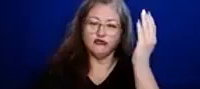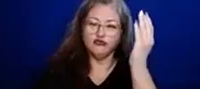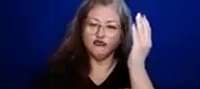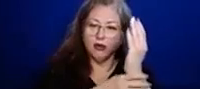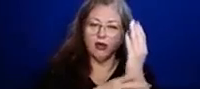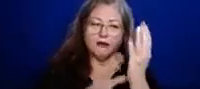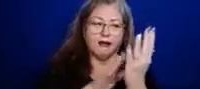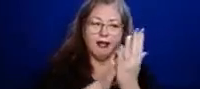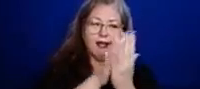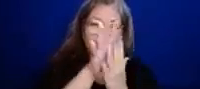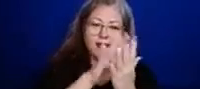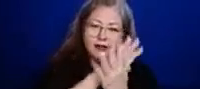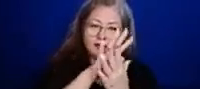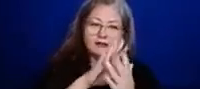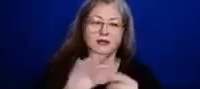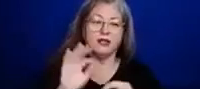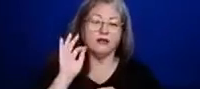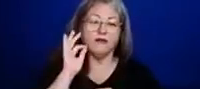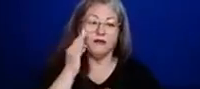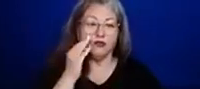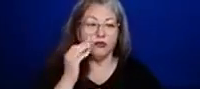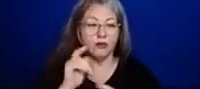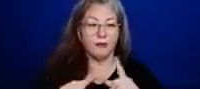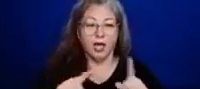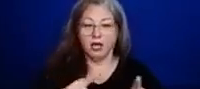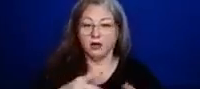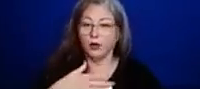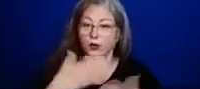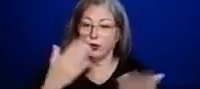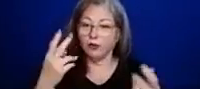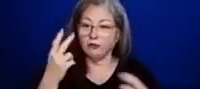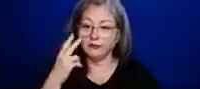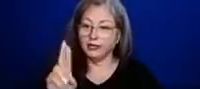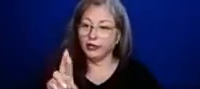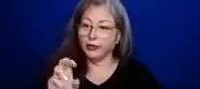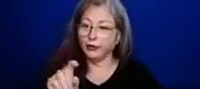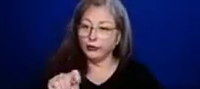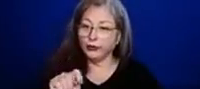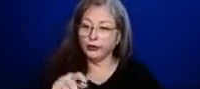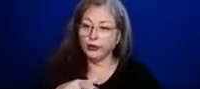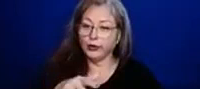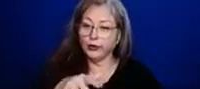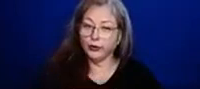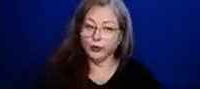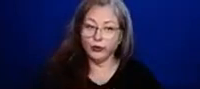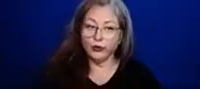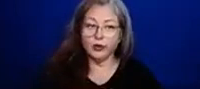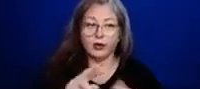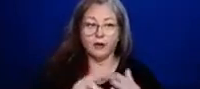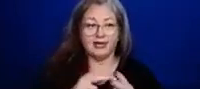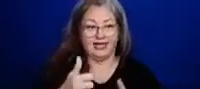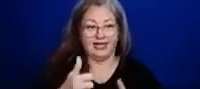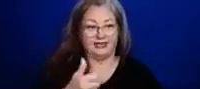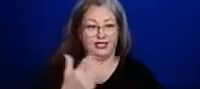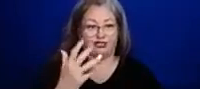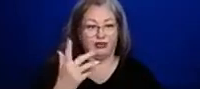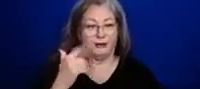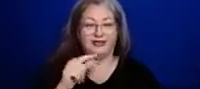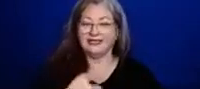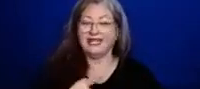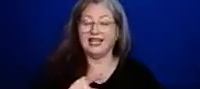fruit, and you don't see the roots of the tree, which are a tree by itself because they're